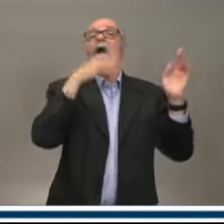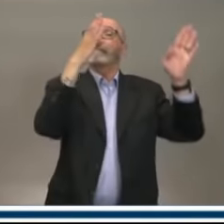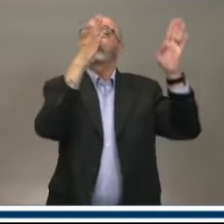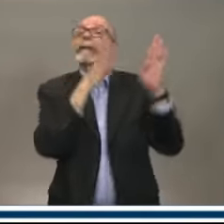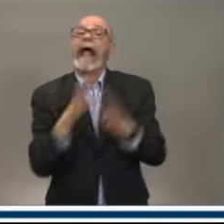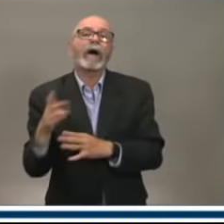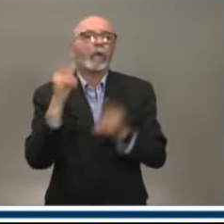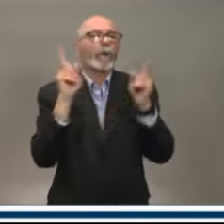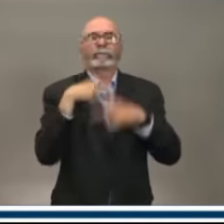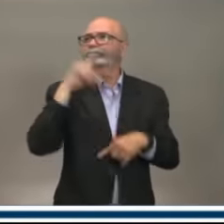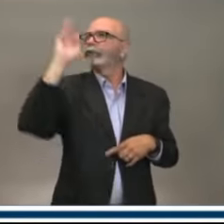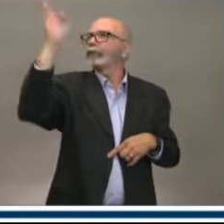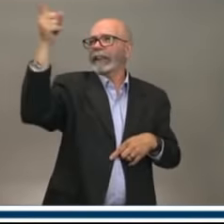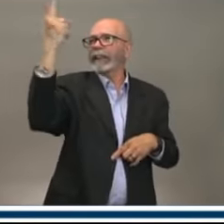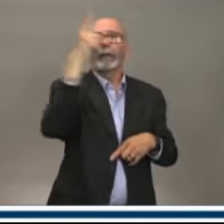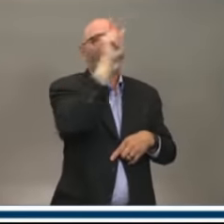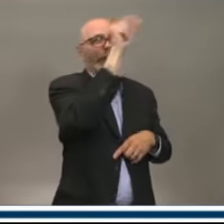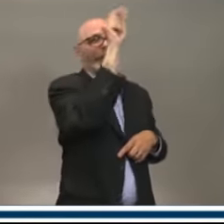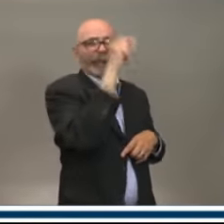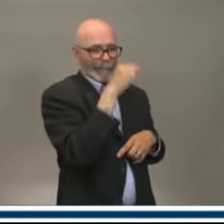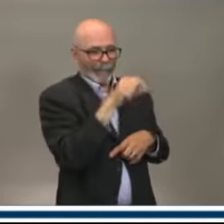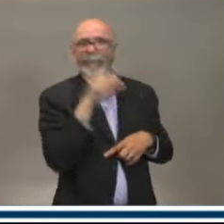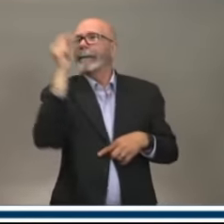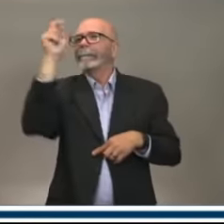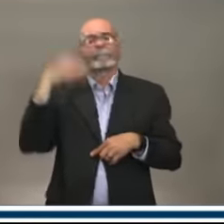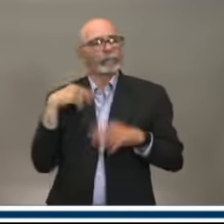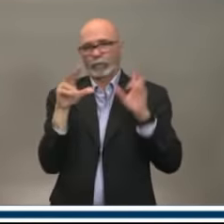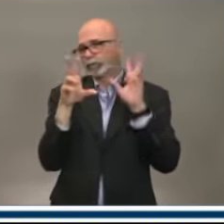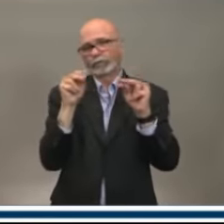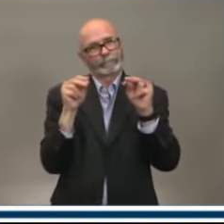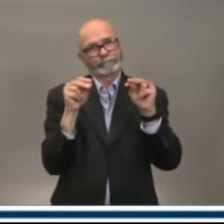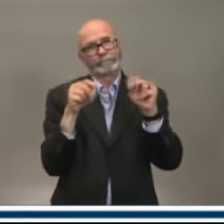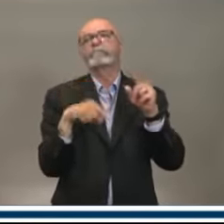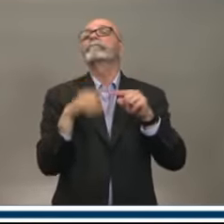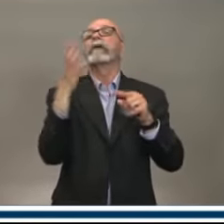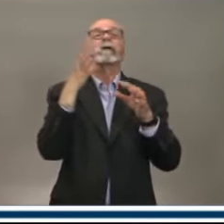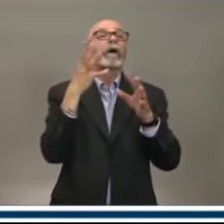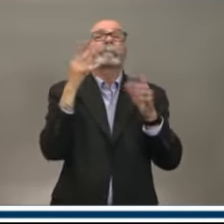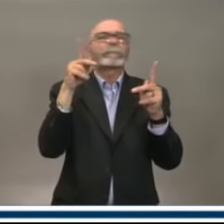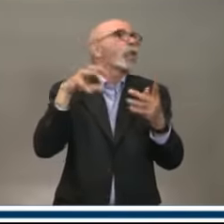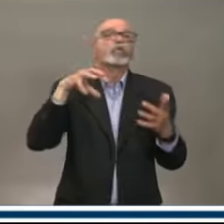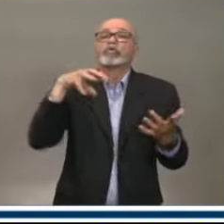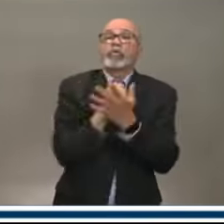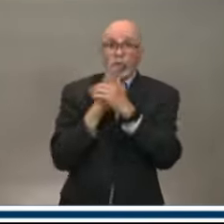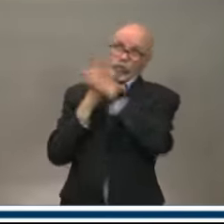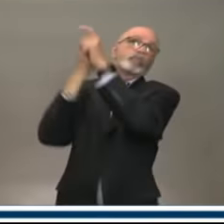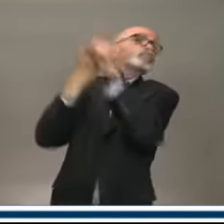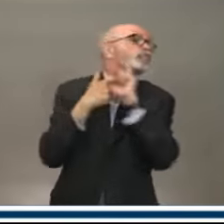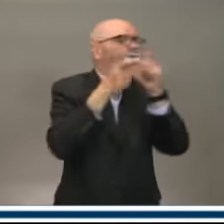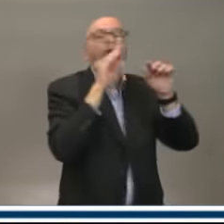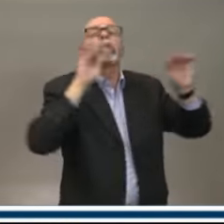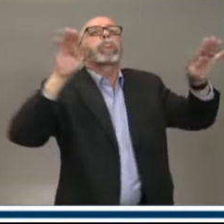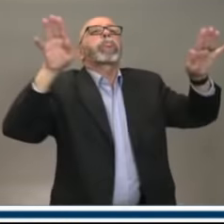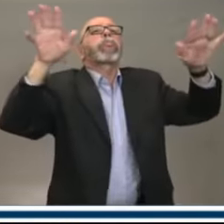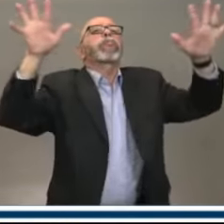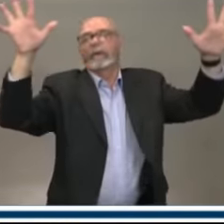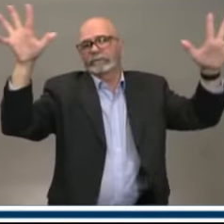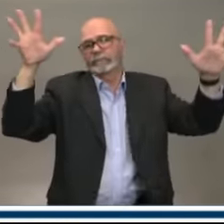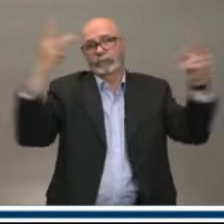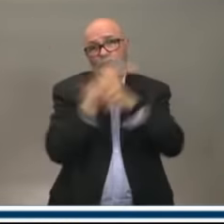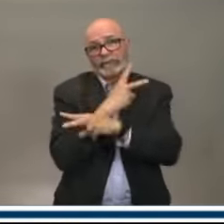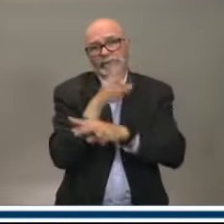create differences within the province that may facilitate movement of the virus and actually increase the risk of